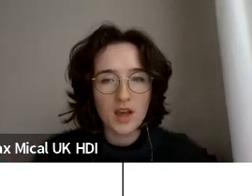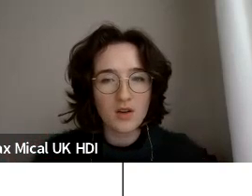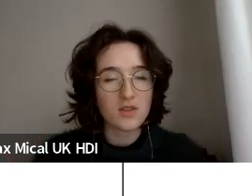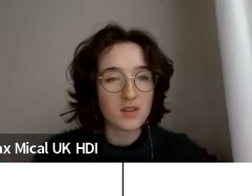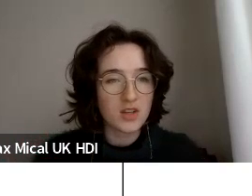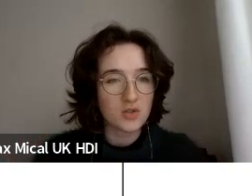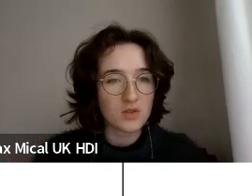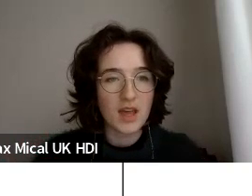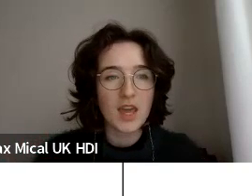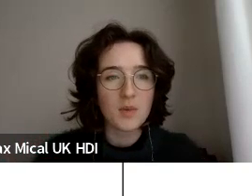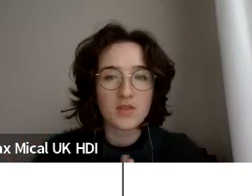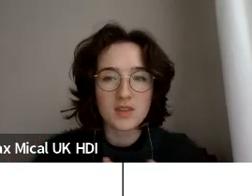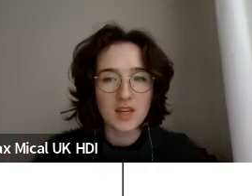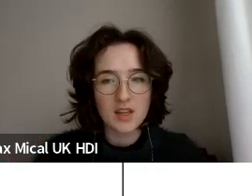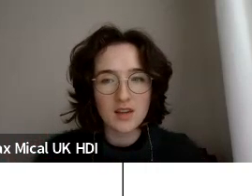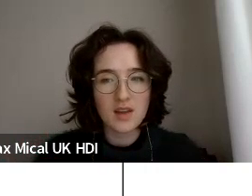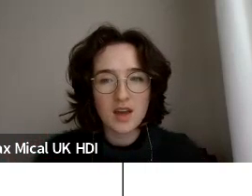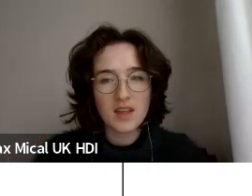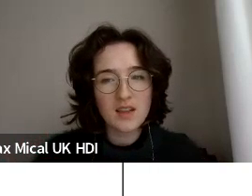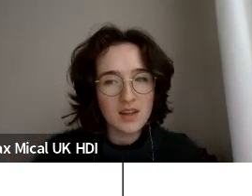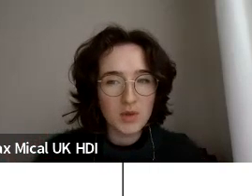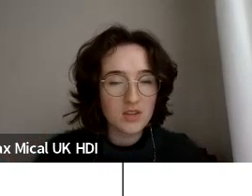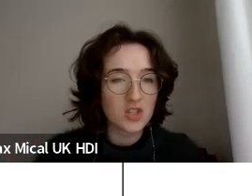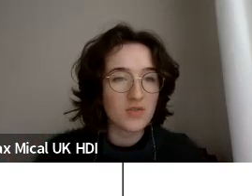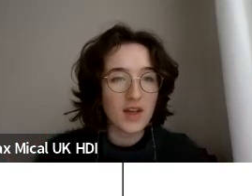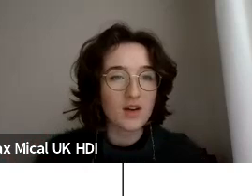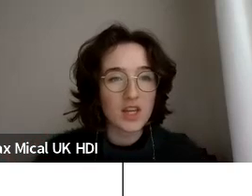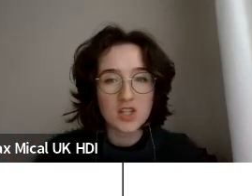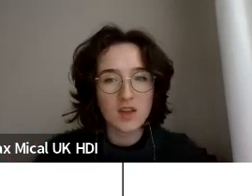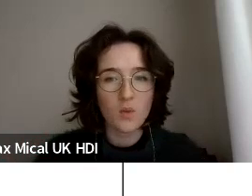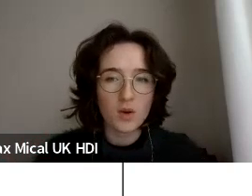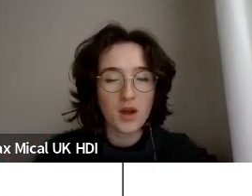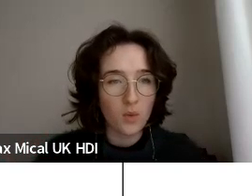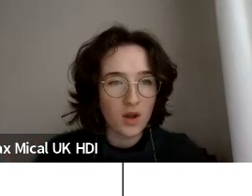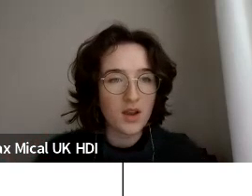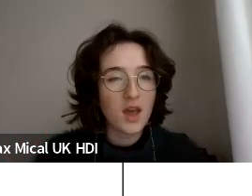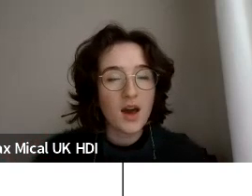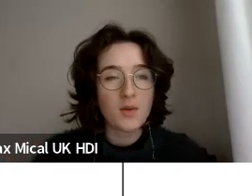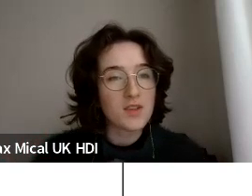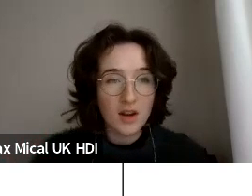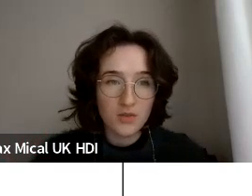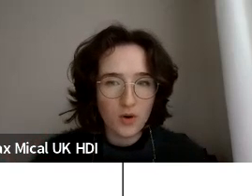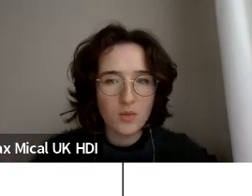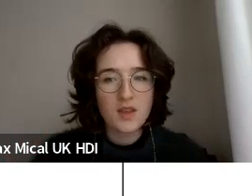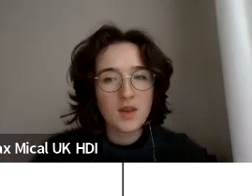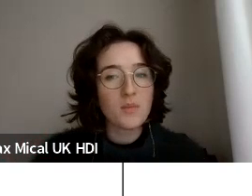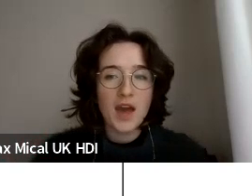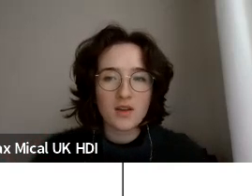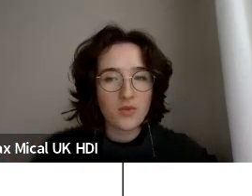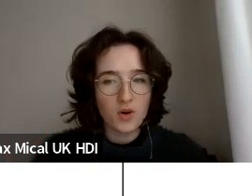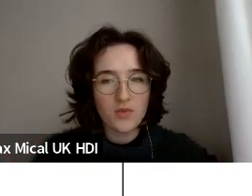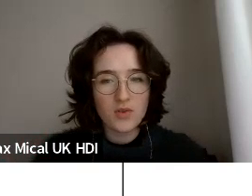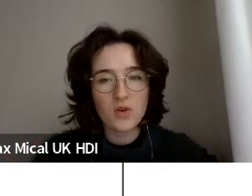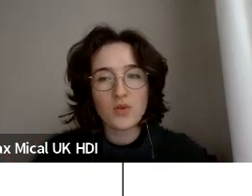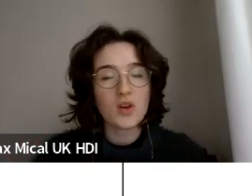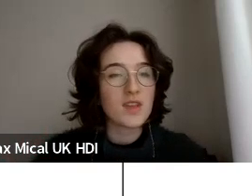really hone down on the essentials that KPFC needed. They didn't immediately just fill out each cell one by one. It's not a form. They went back